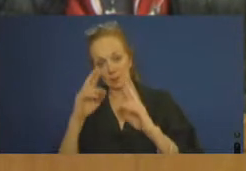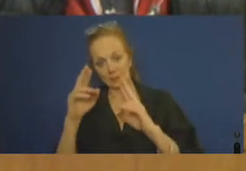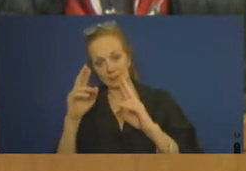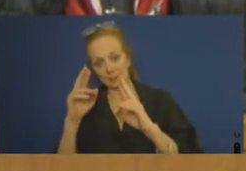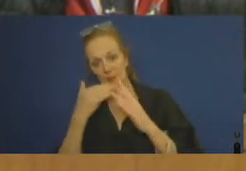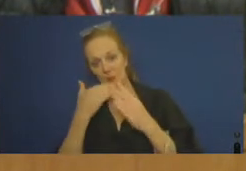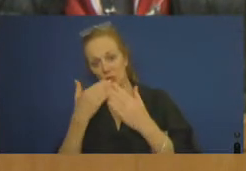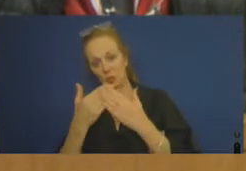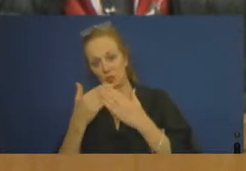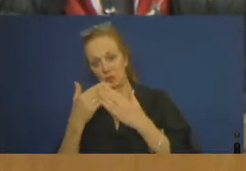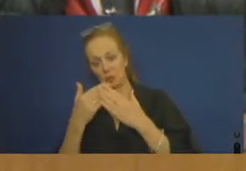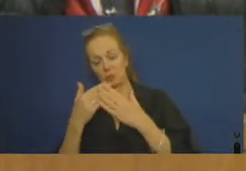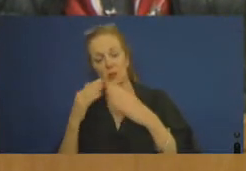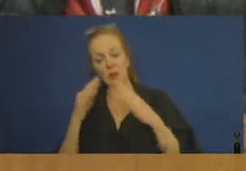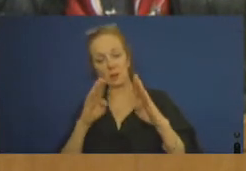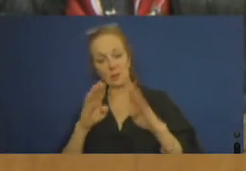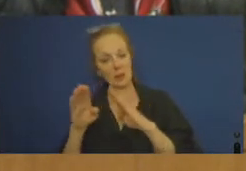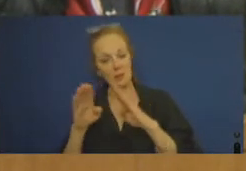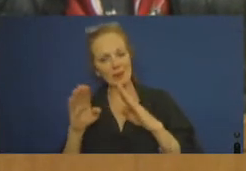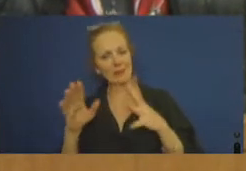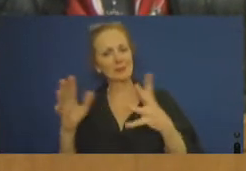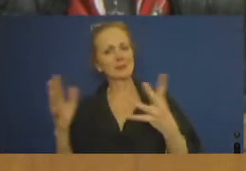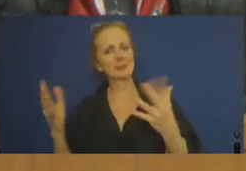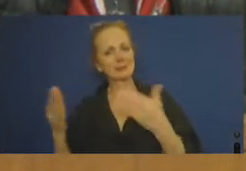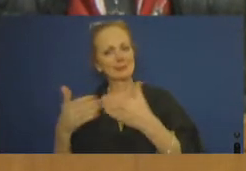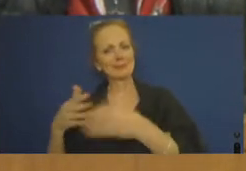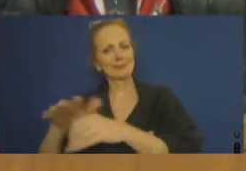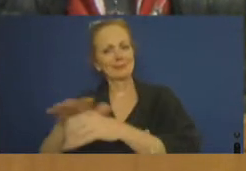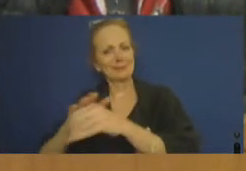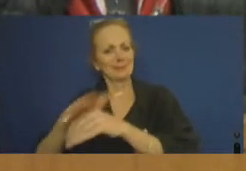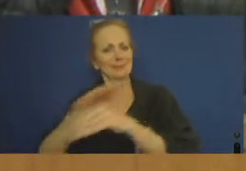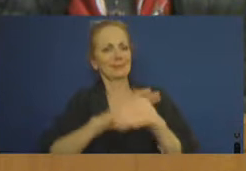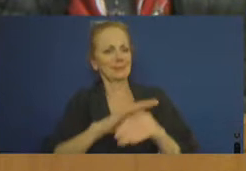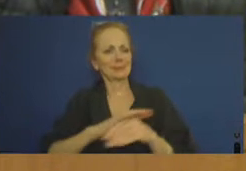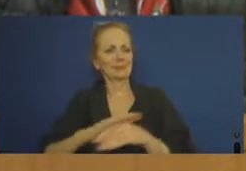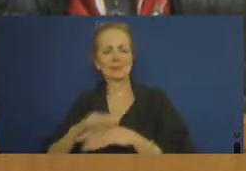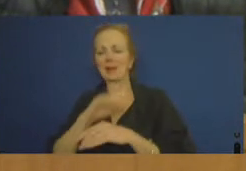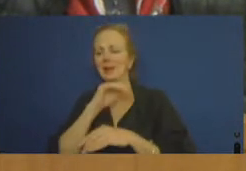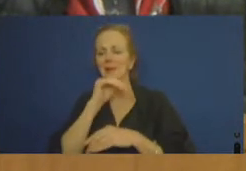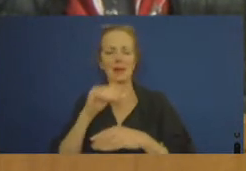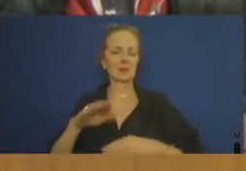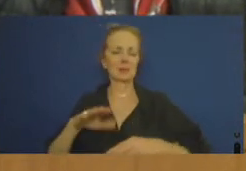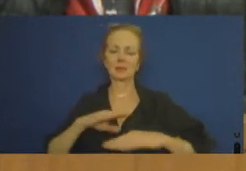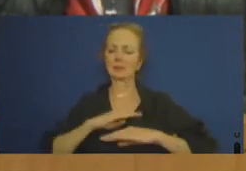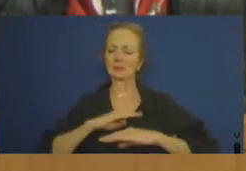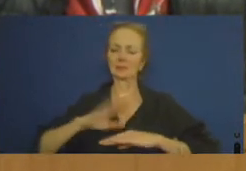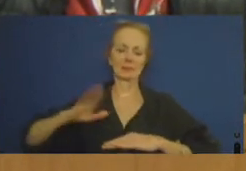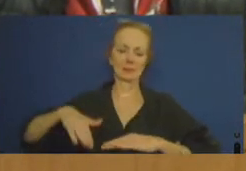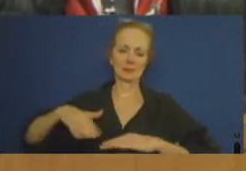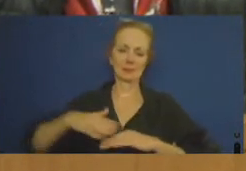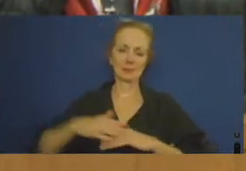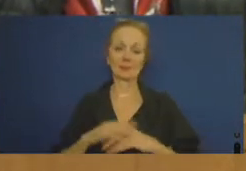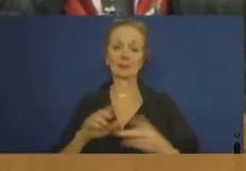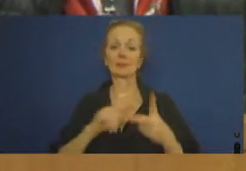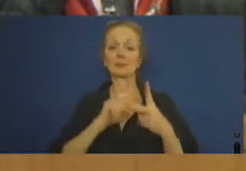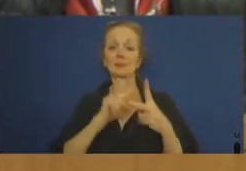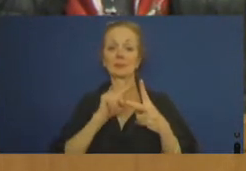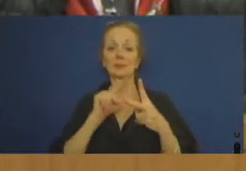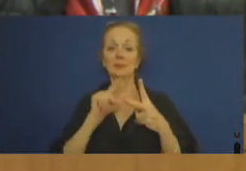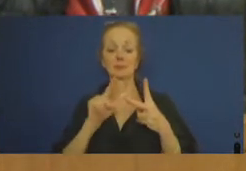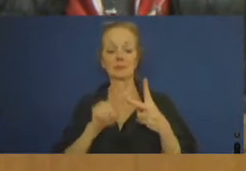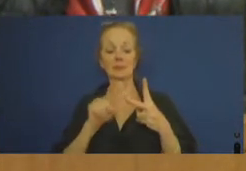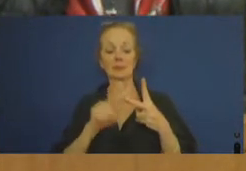neighborly behavior. They are important, and they have not yet been completely fulfilled. My second point is about the public